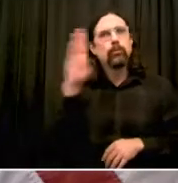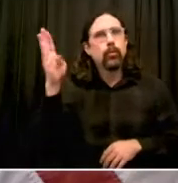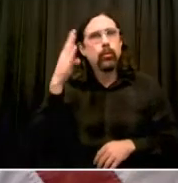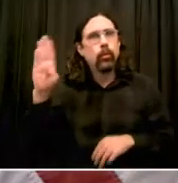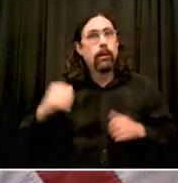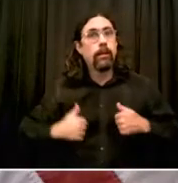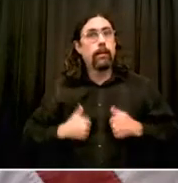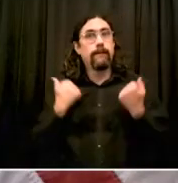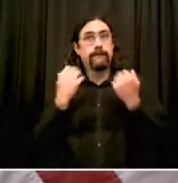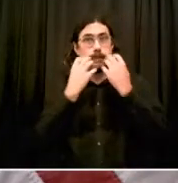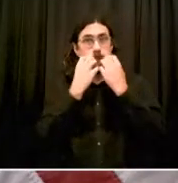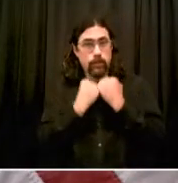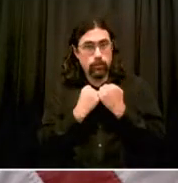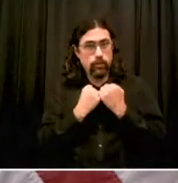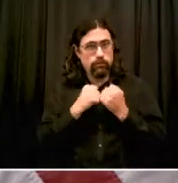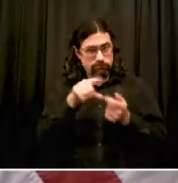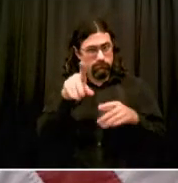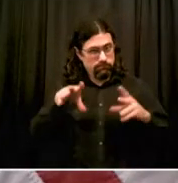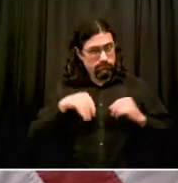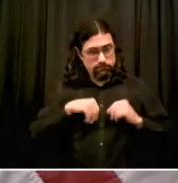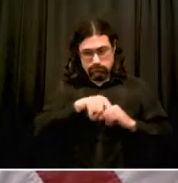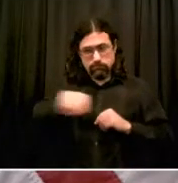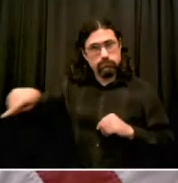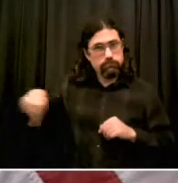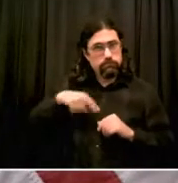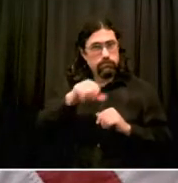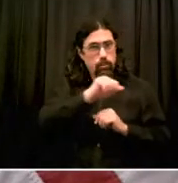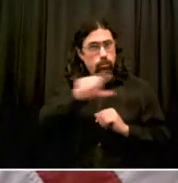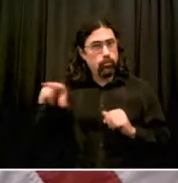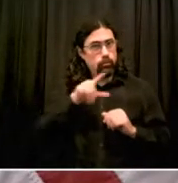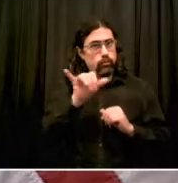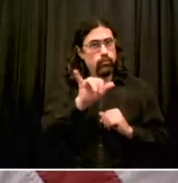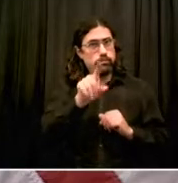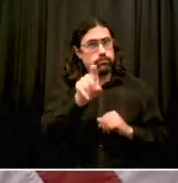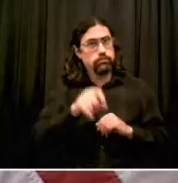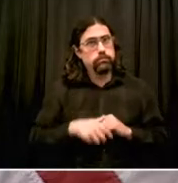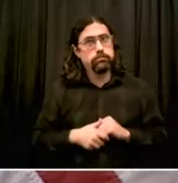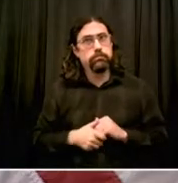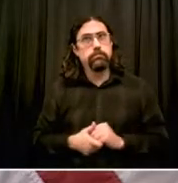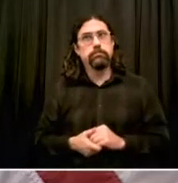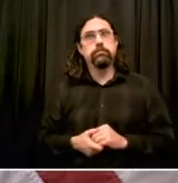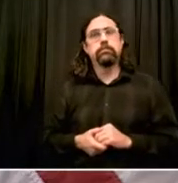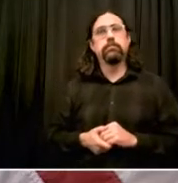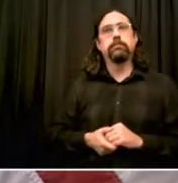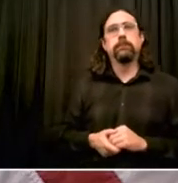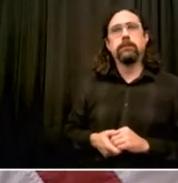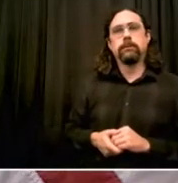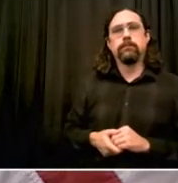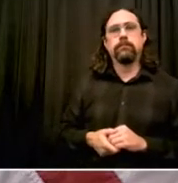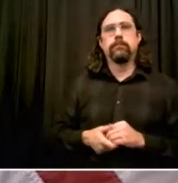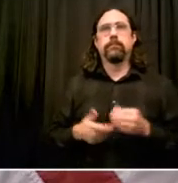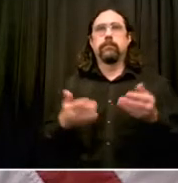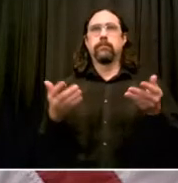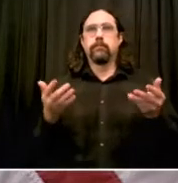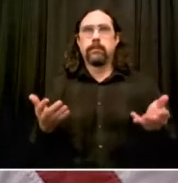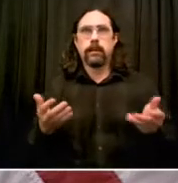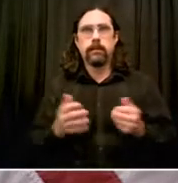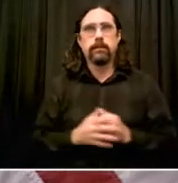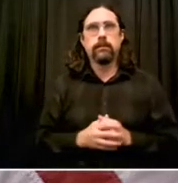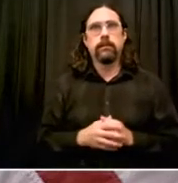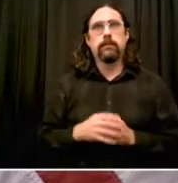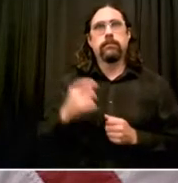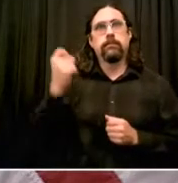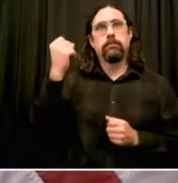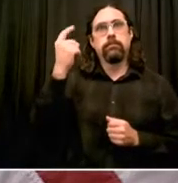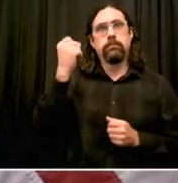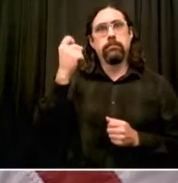only be compared to the civil rights movement of the 50s and 60s in terms of its importance. The original sin of the United States of